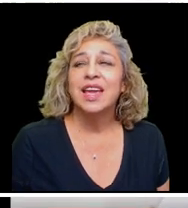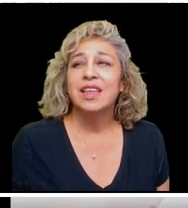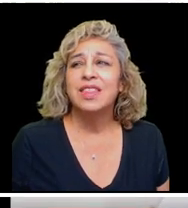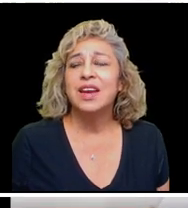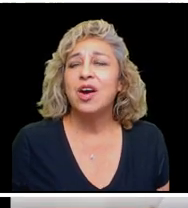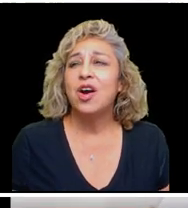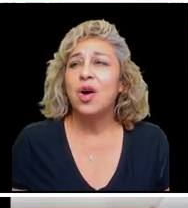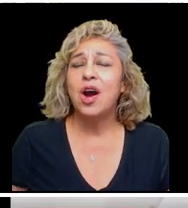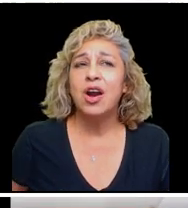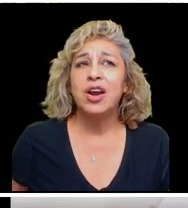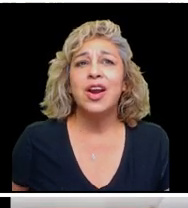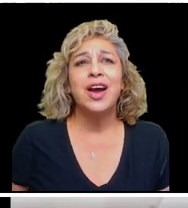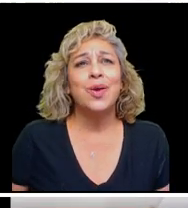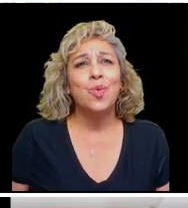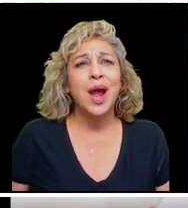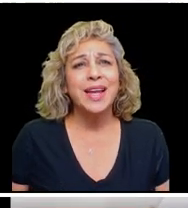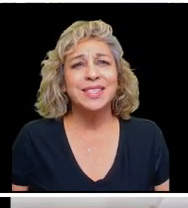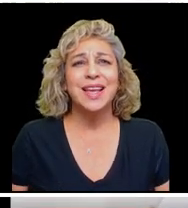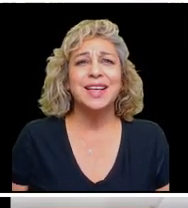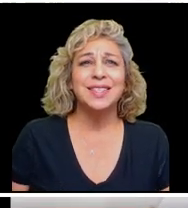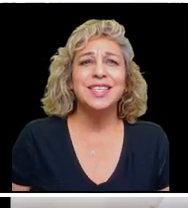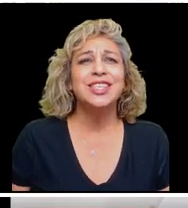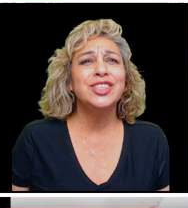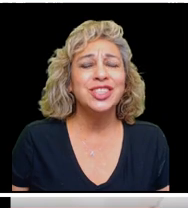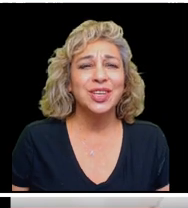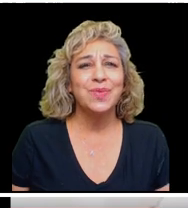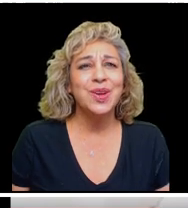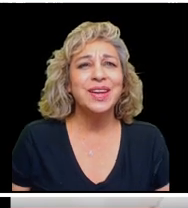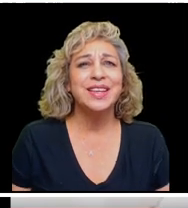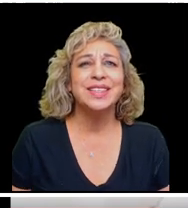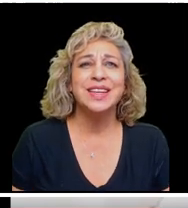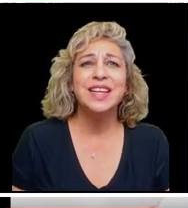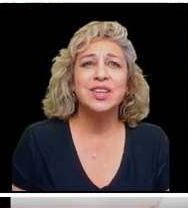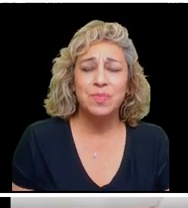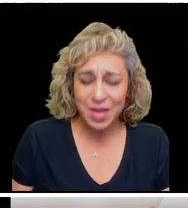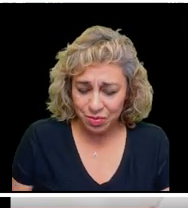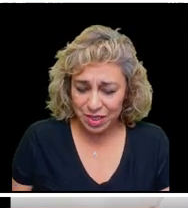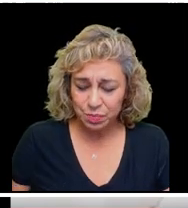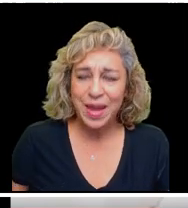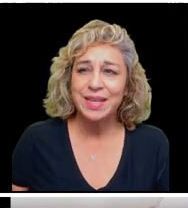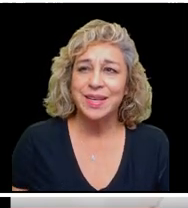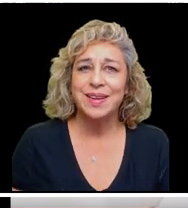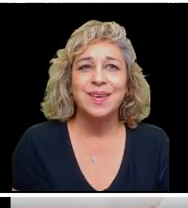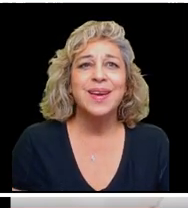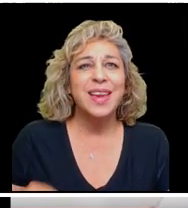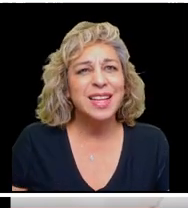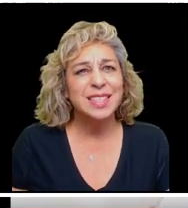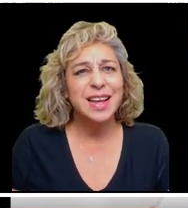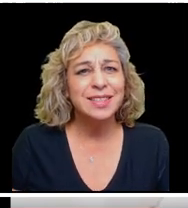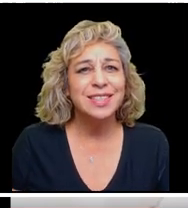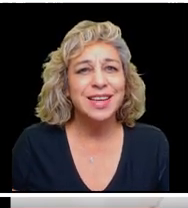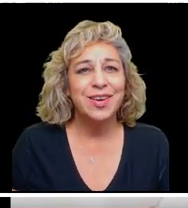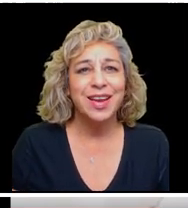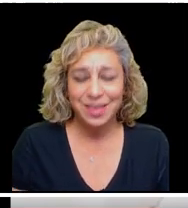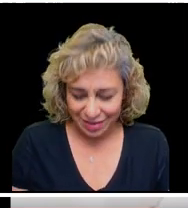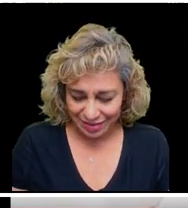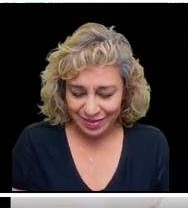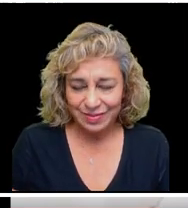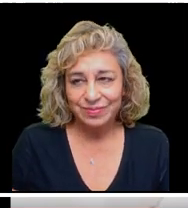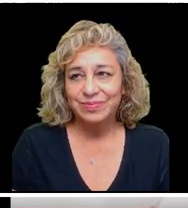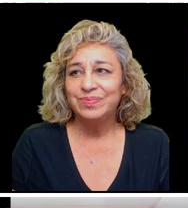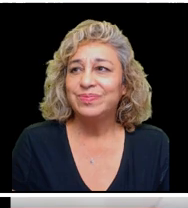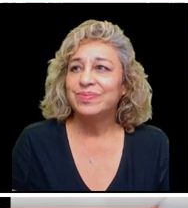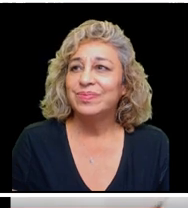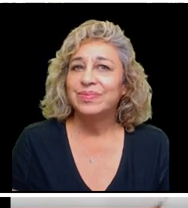that our rights as indigenous communities need to be respected it is necessary